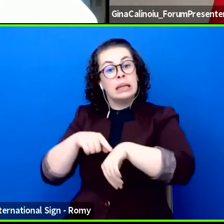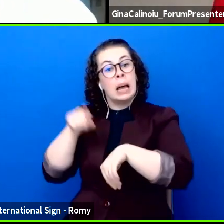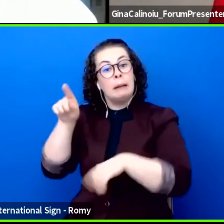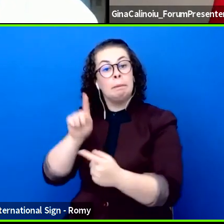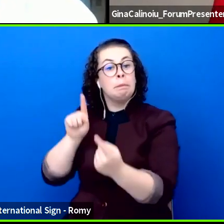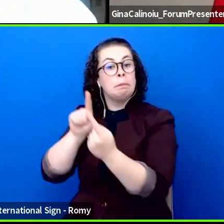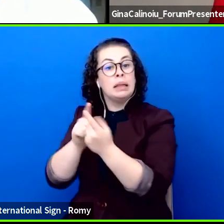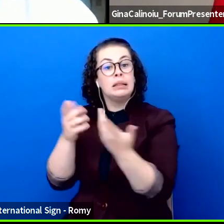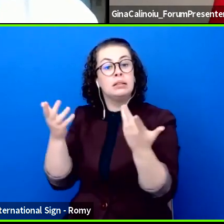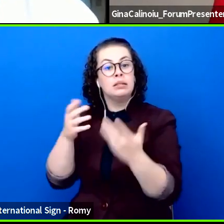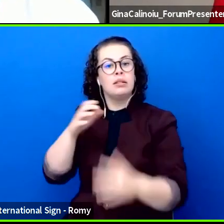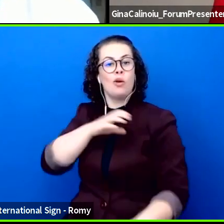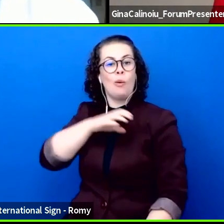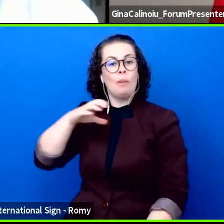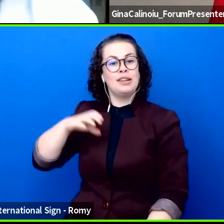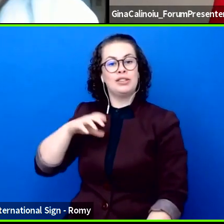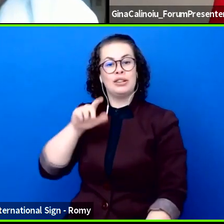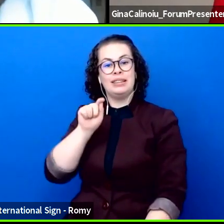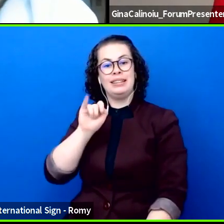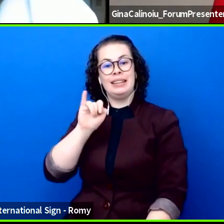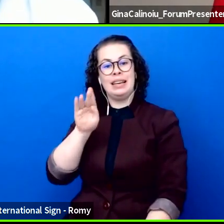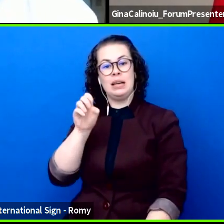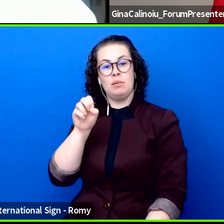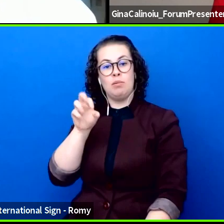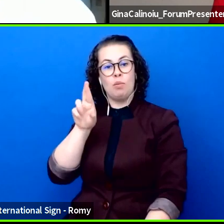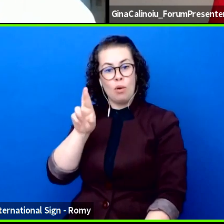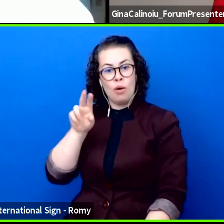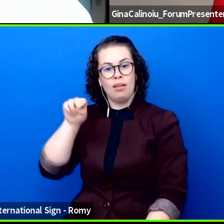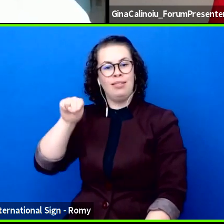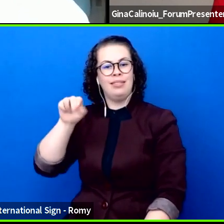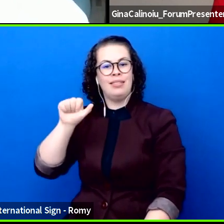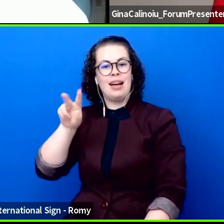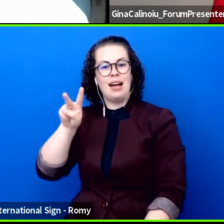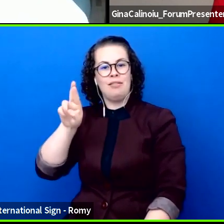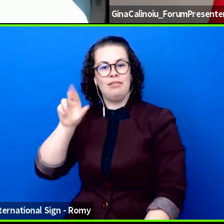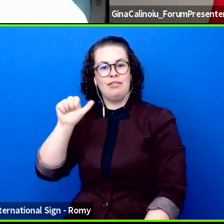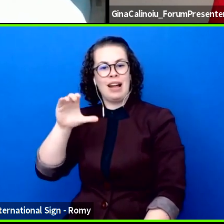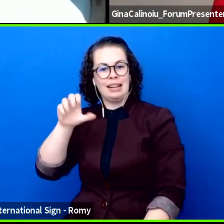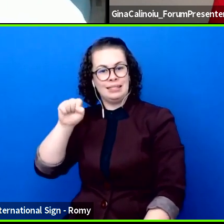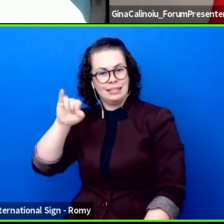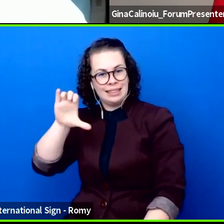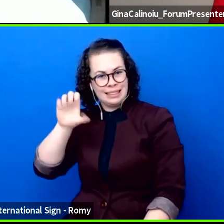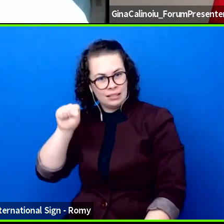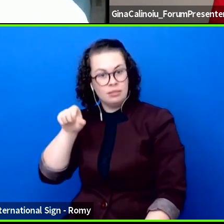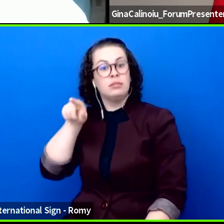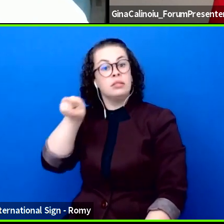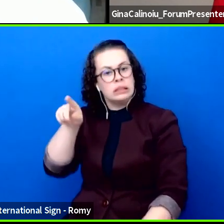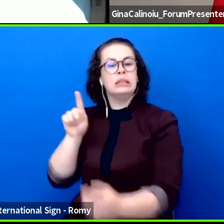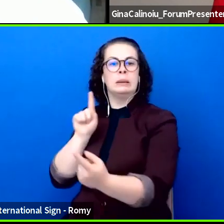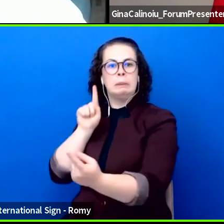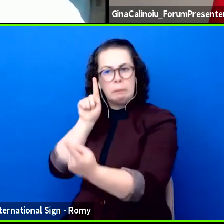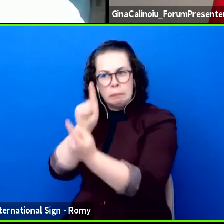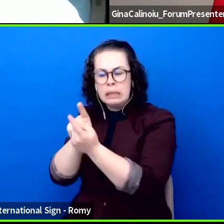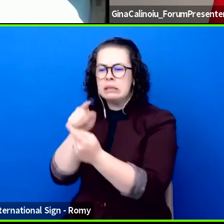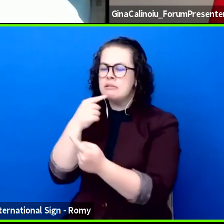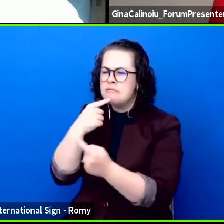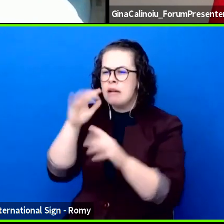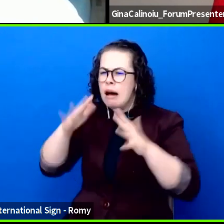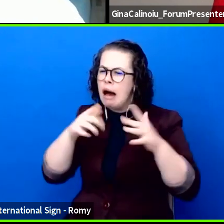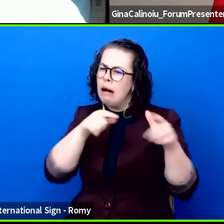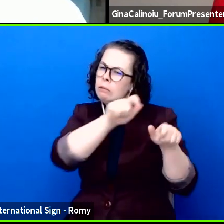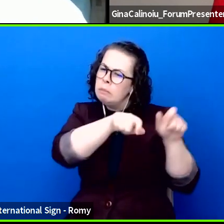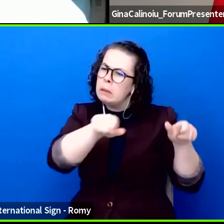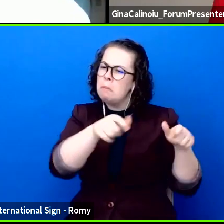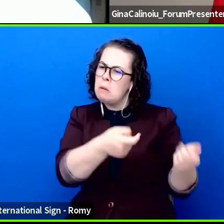this idea fell on fruitful grounds. Quickly, other networks joined this idea and first gatherings happened.